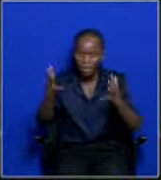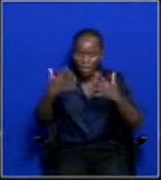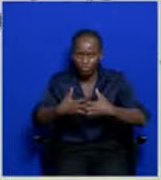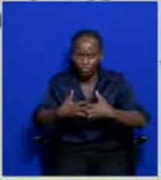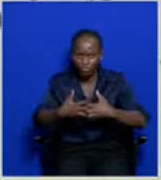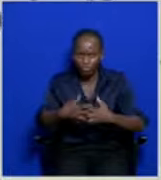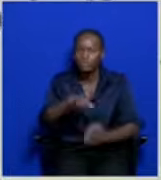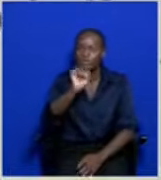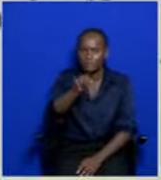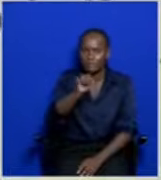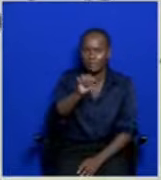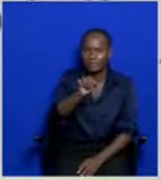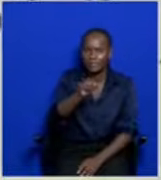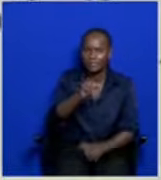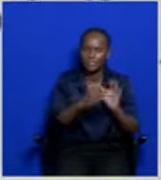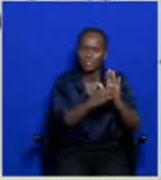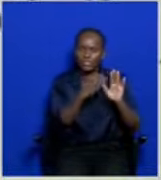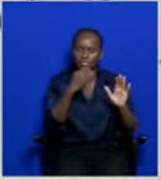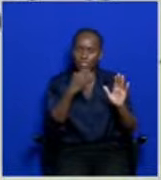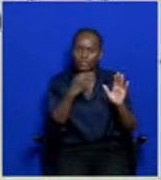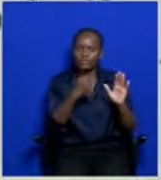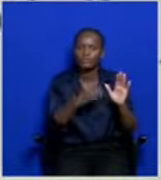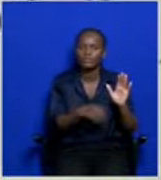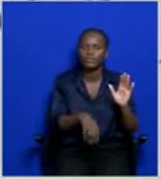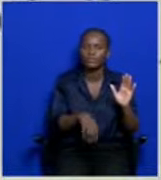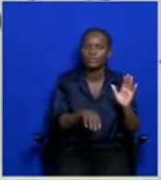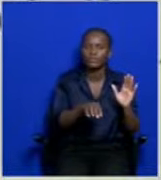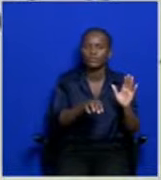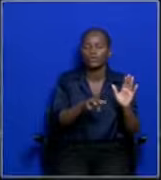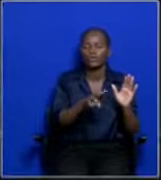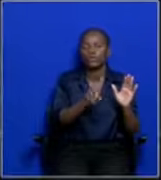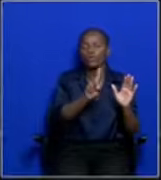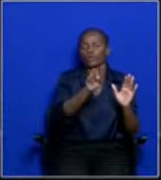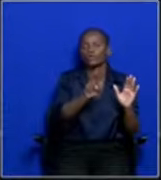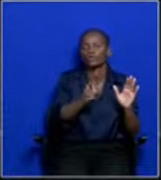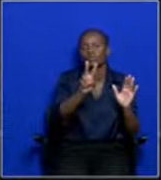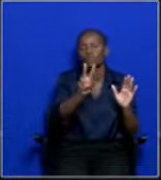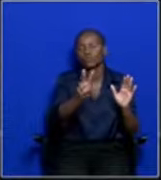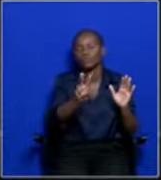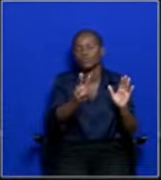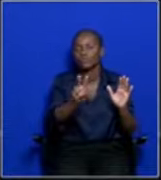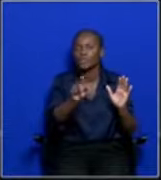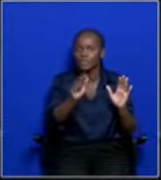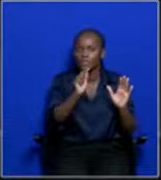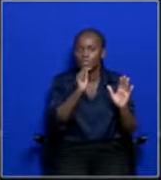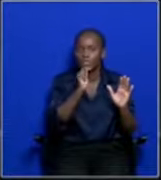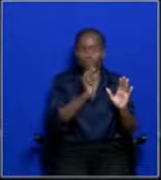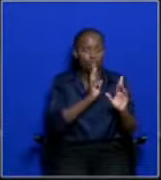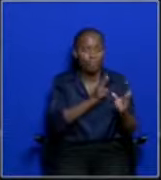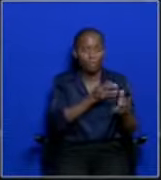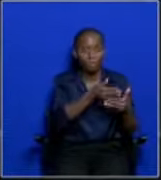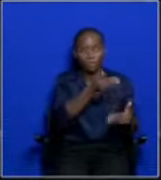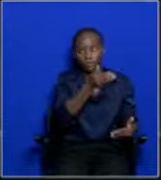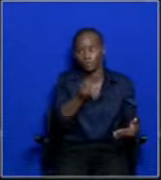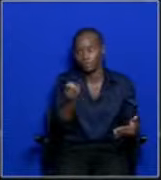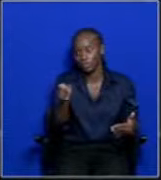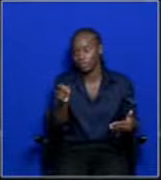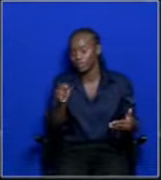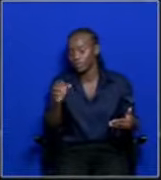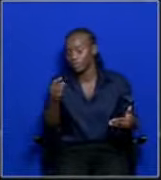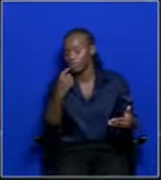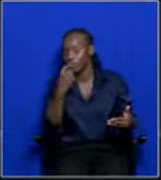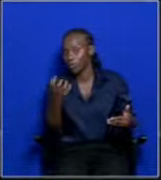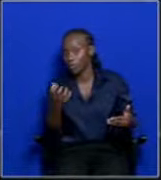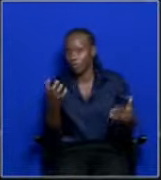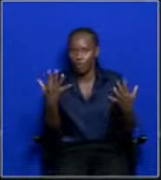is in the case, they match. So you could establish from that at least if they did